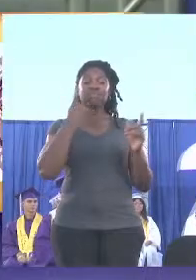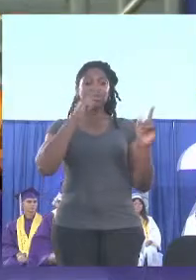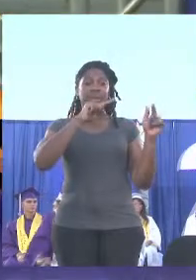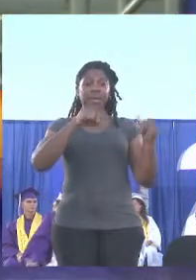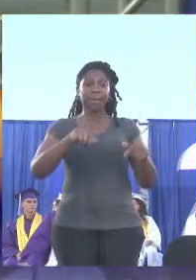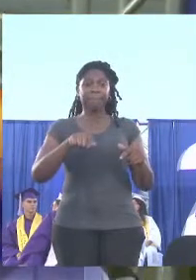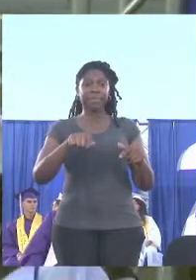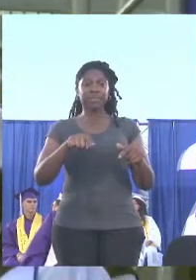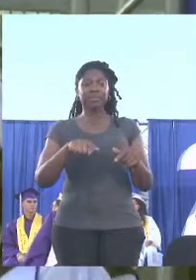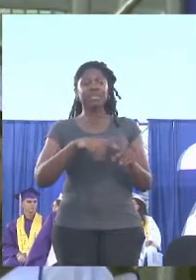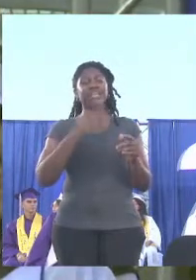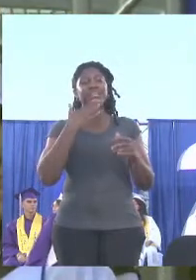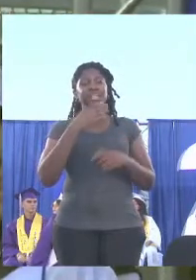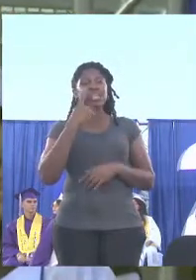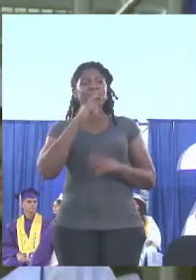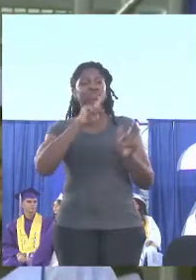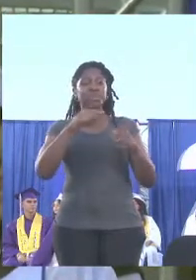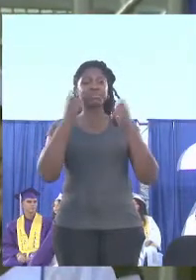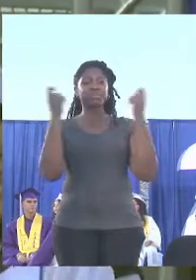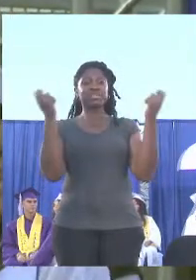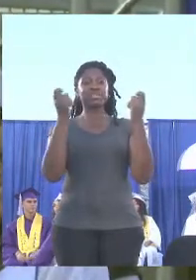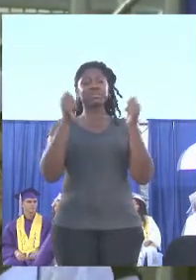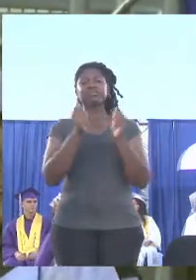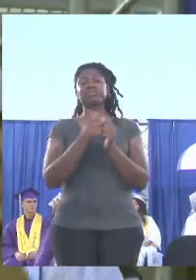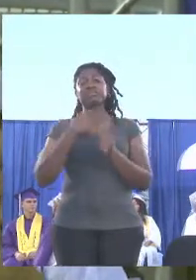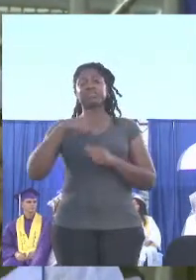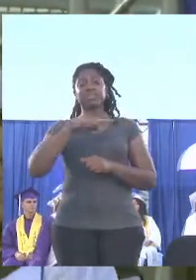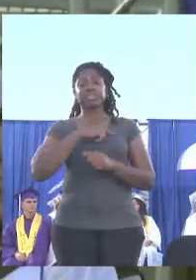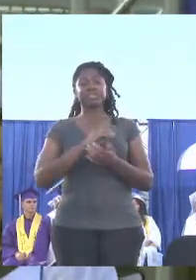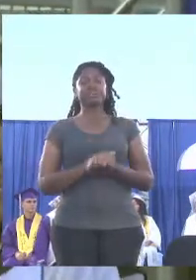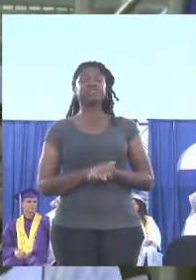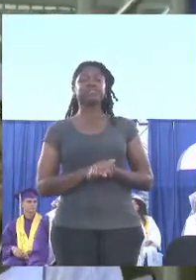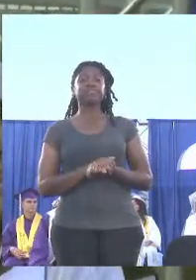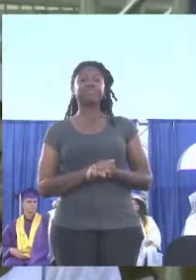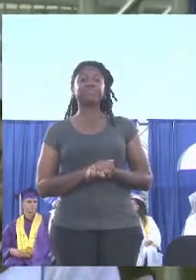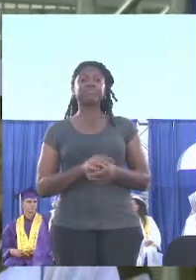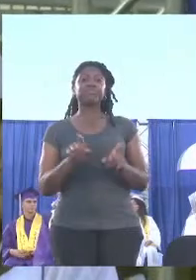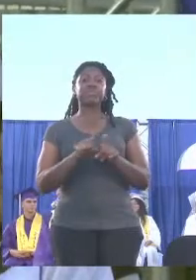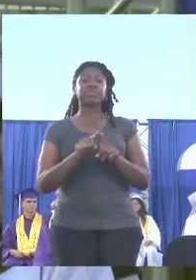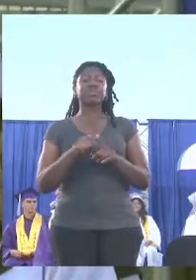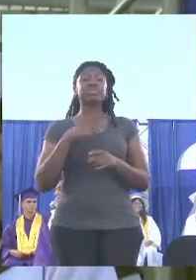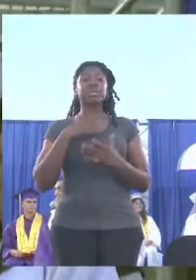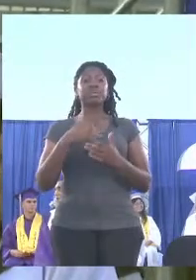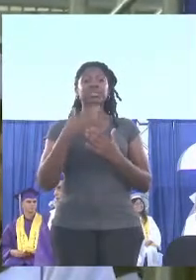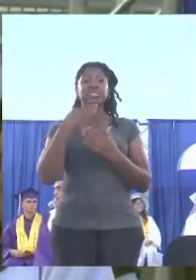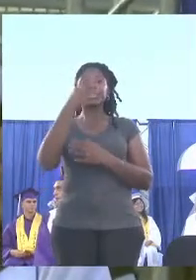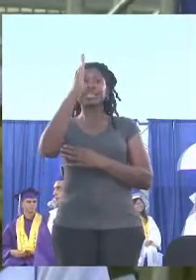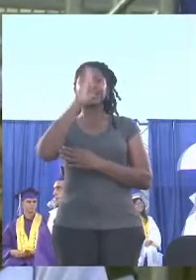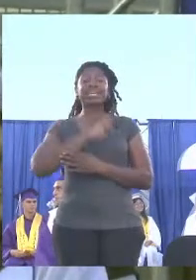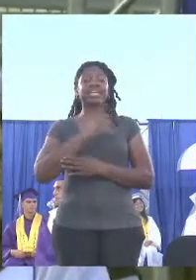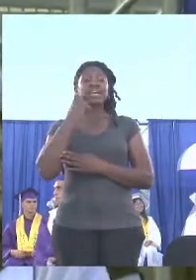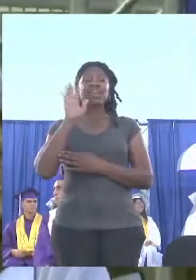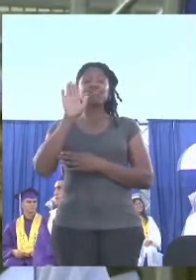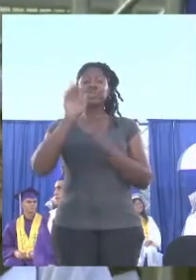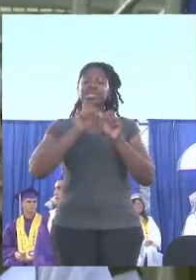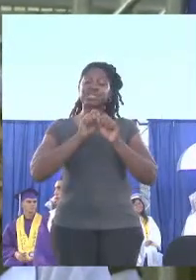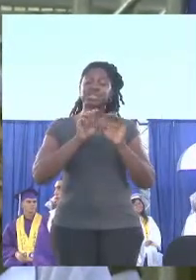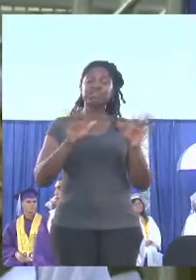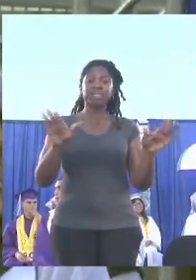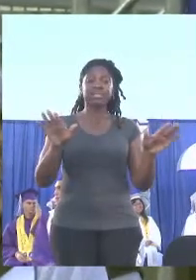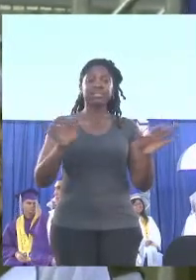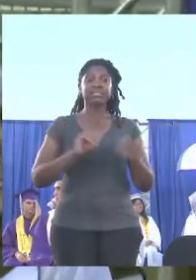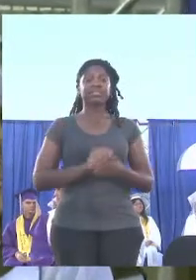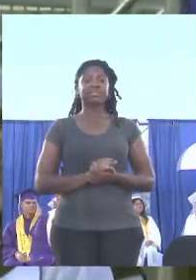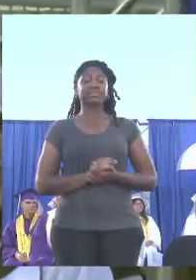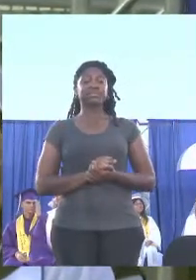this remarkable milestone in our lives. I would like to take a moment to thank God. Without his guidance and blessings, I wouldn't be standing here